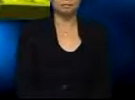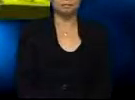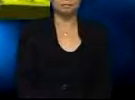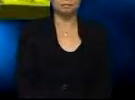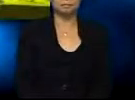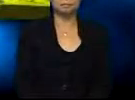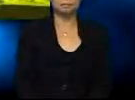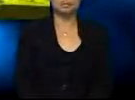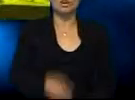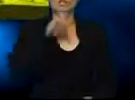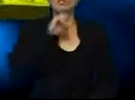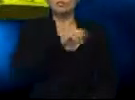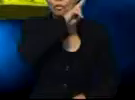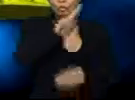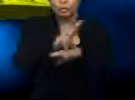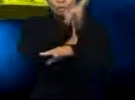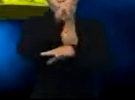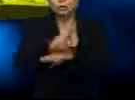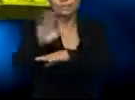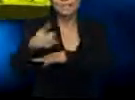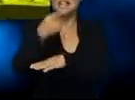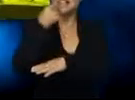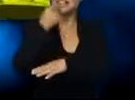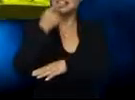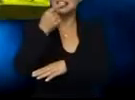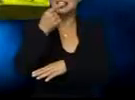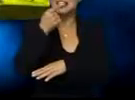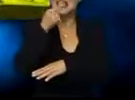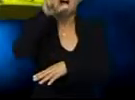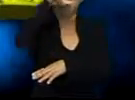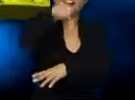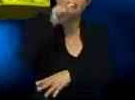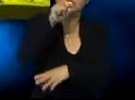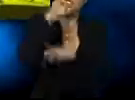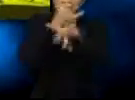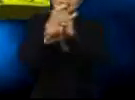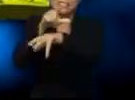A frog uses its tongue to catch insects.